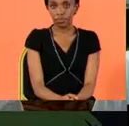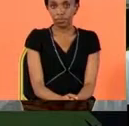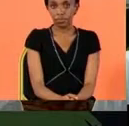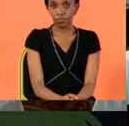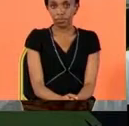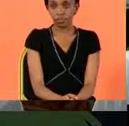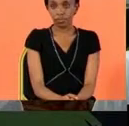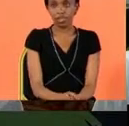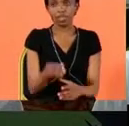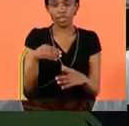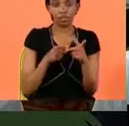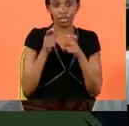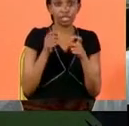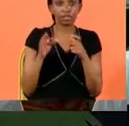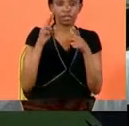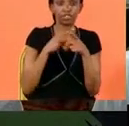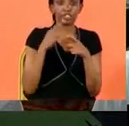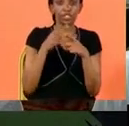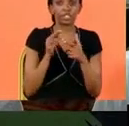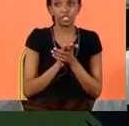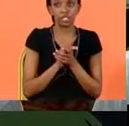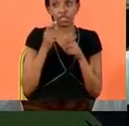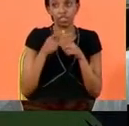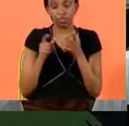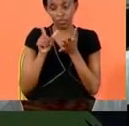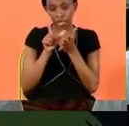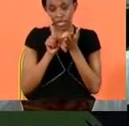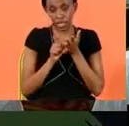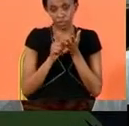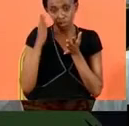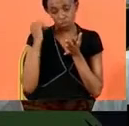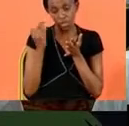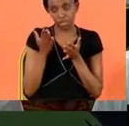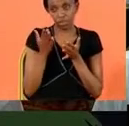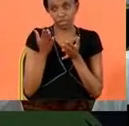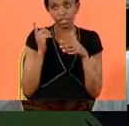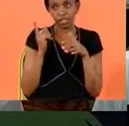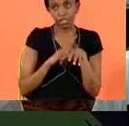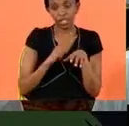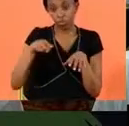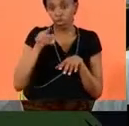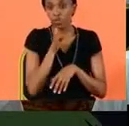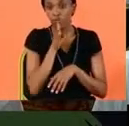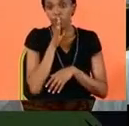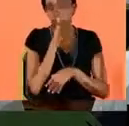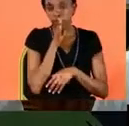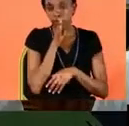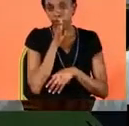the management of resources from the debt, because when we borrow